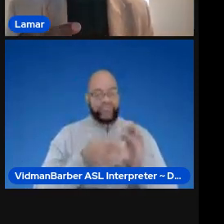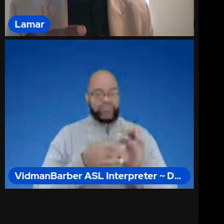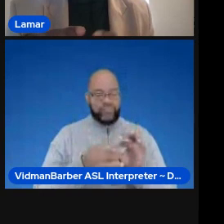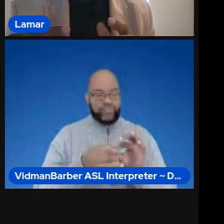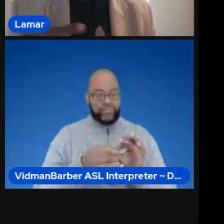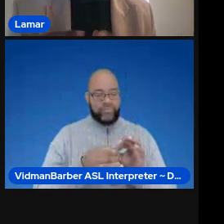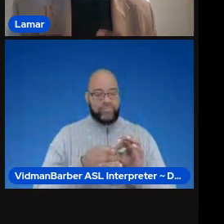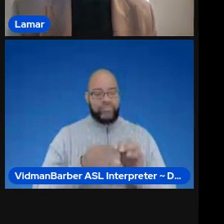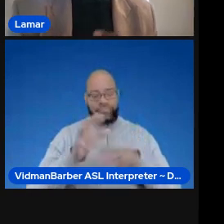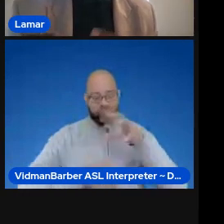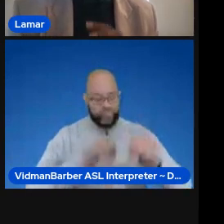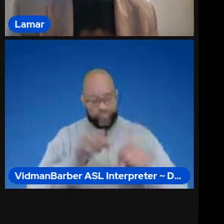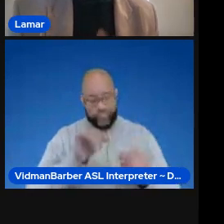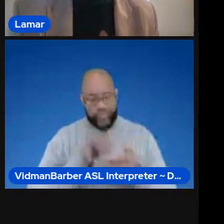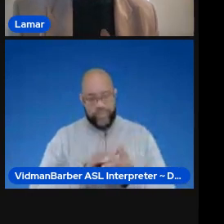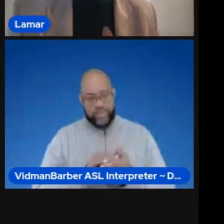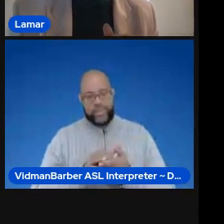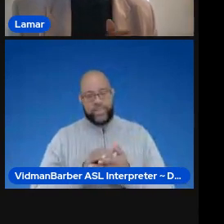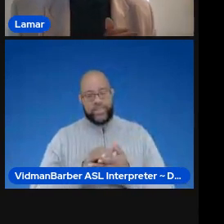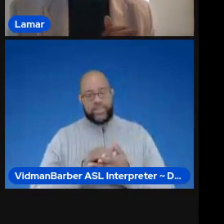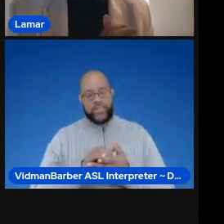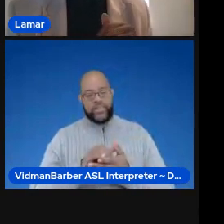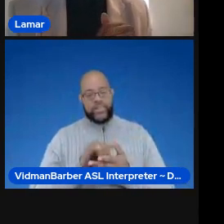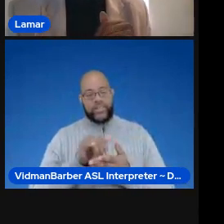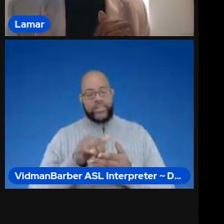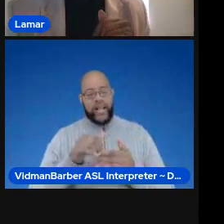colonize the vaginal tract of these mice.